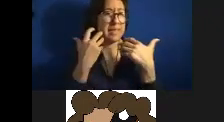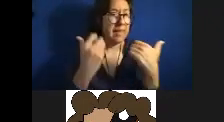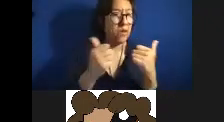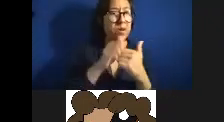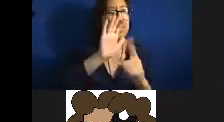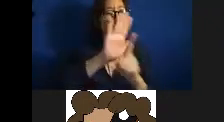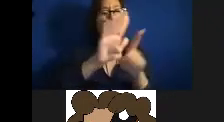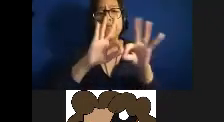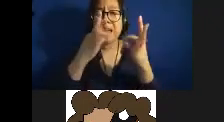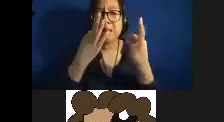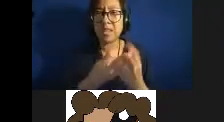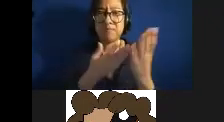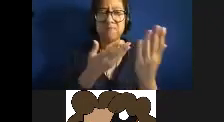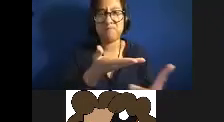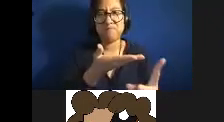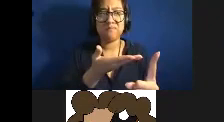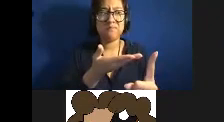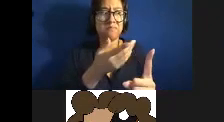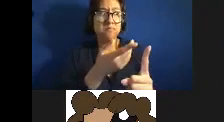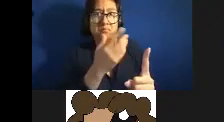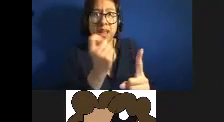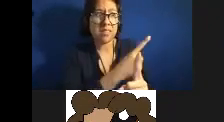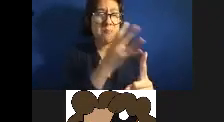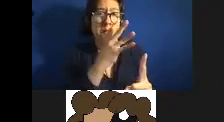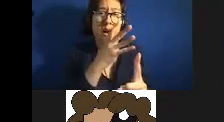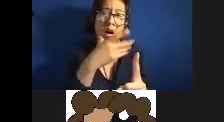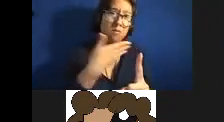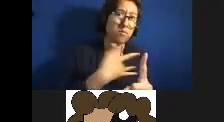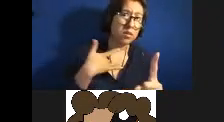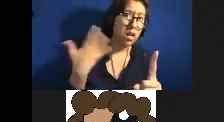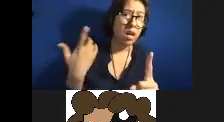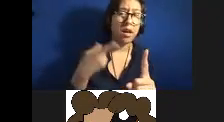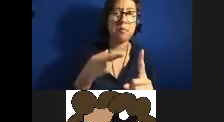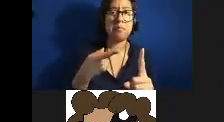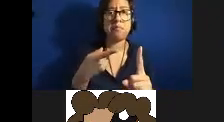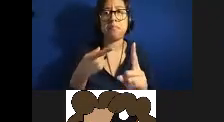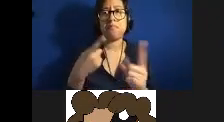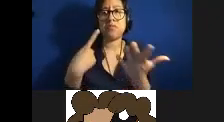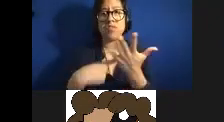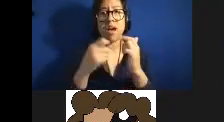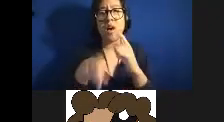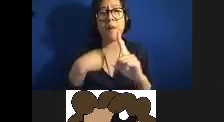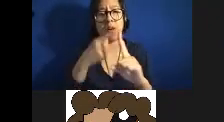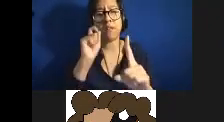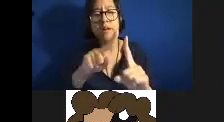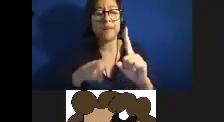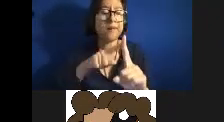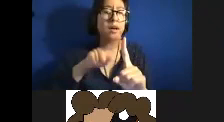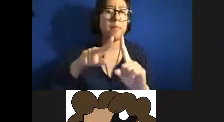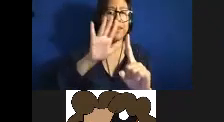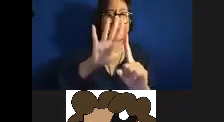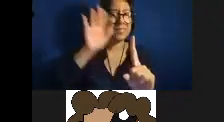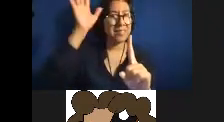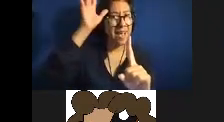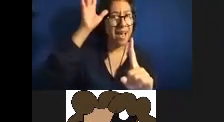like helping him check in with, you know, his mom, like, you know, having to, like, talk to him about his dad and, like, those issues.